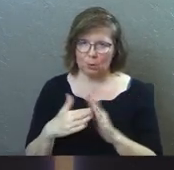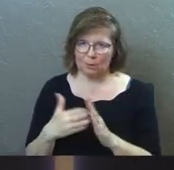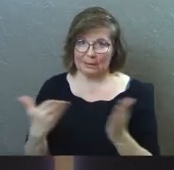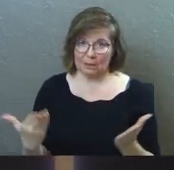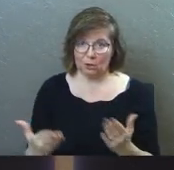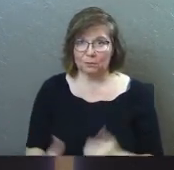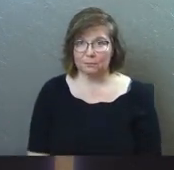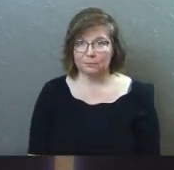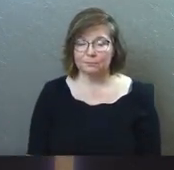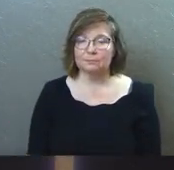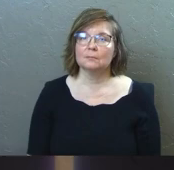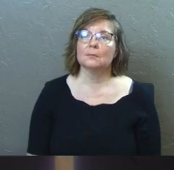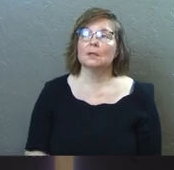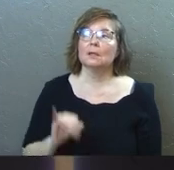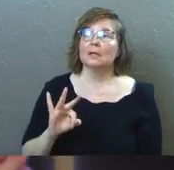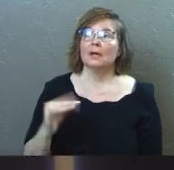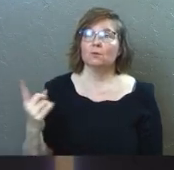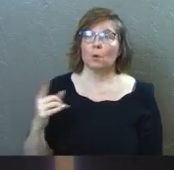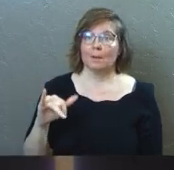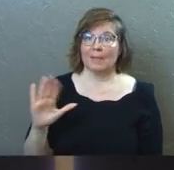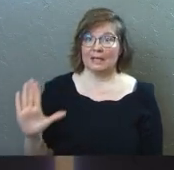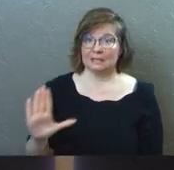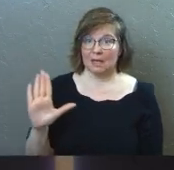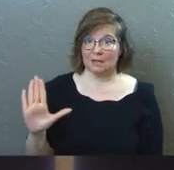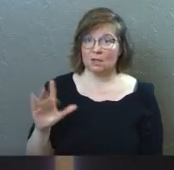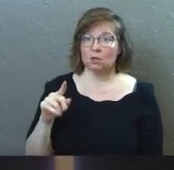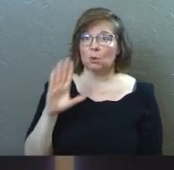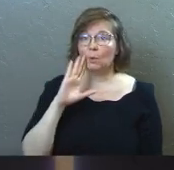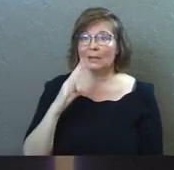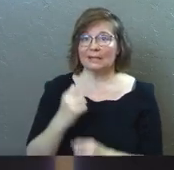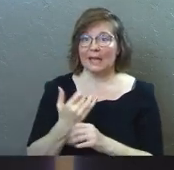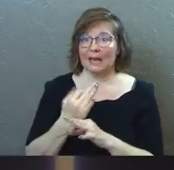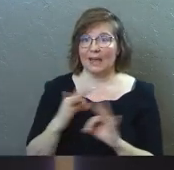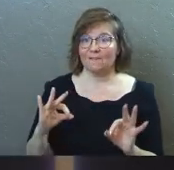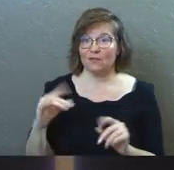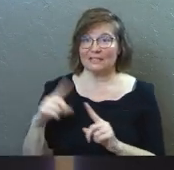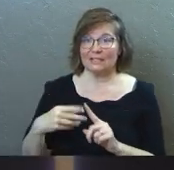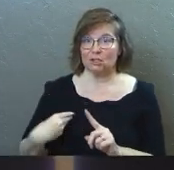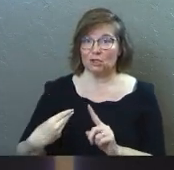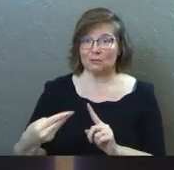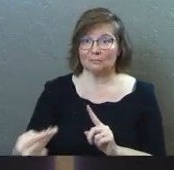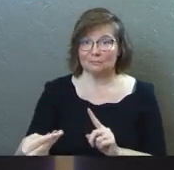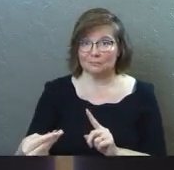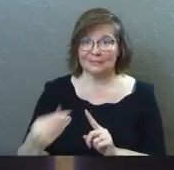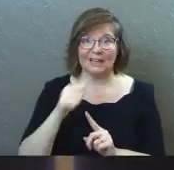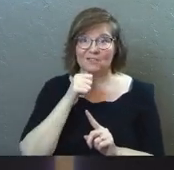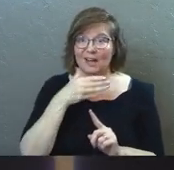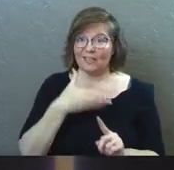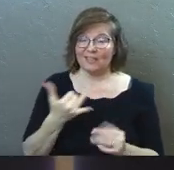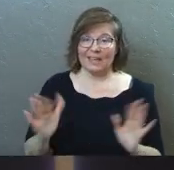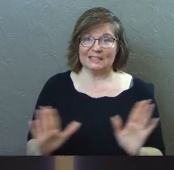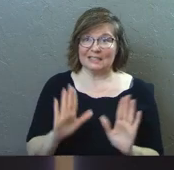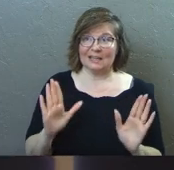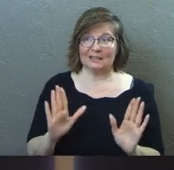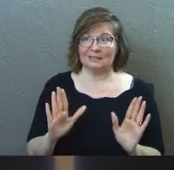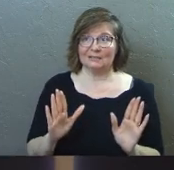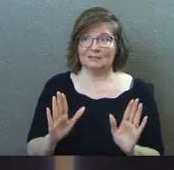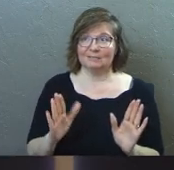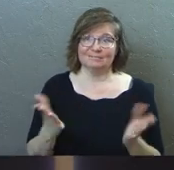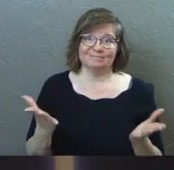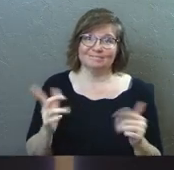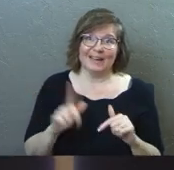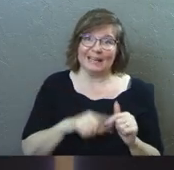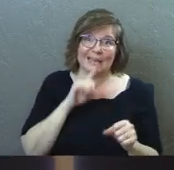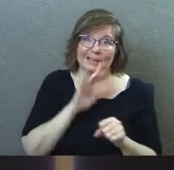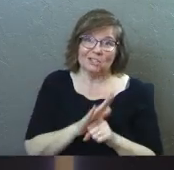community here. So yeah, if you come that Sunday, you will get a free t-shirt. If you are not there that Sunday,